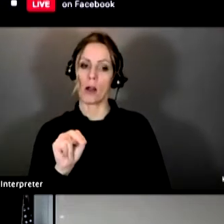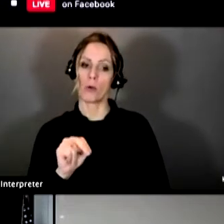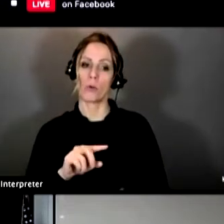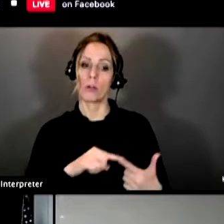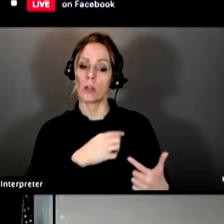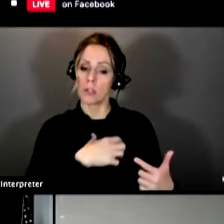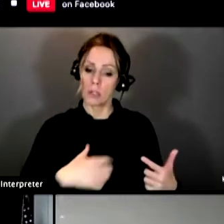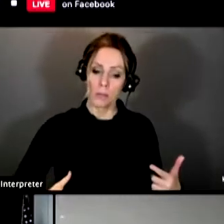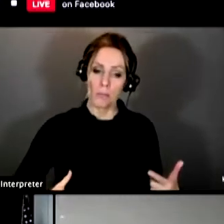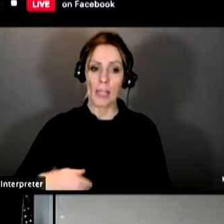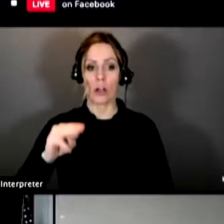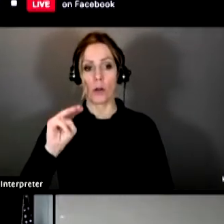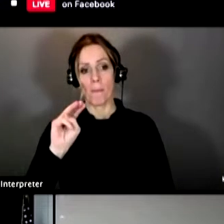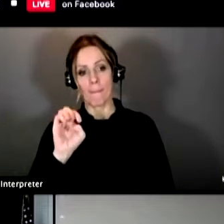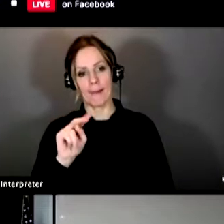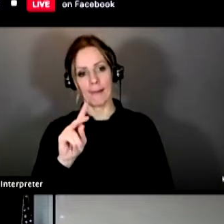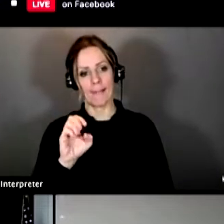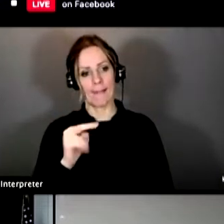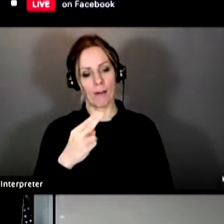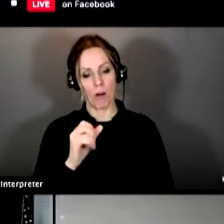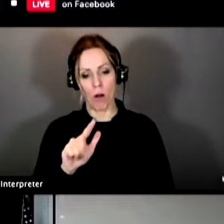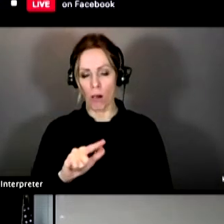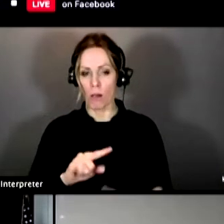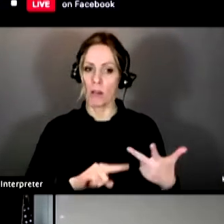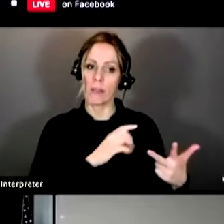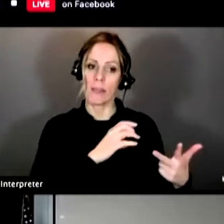you so much for the opportunity to share.